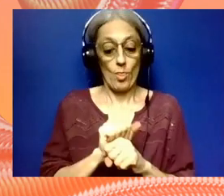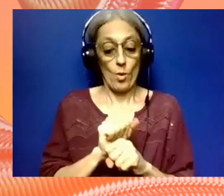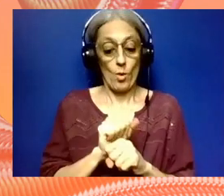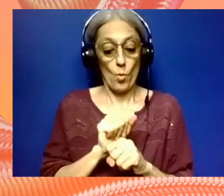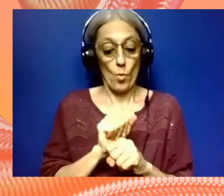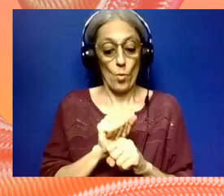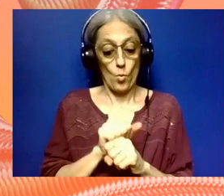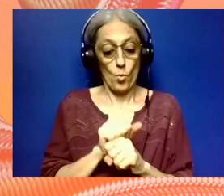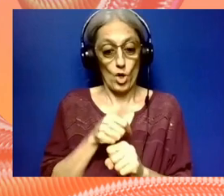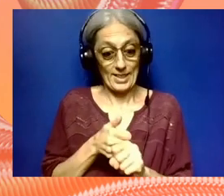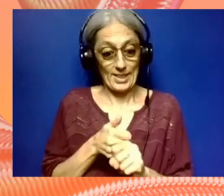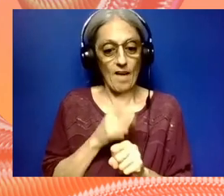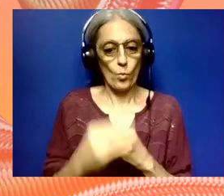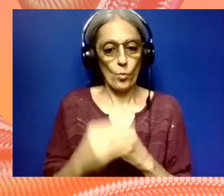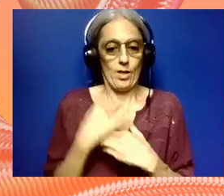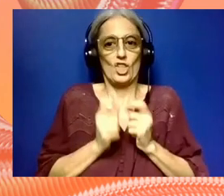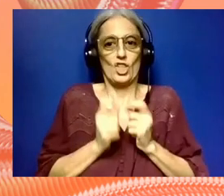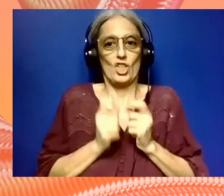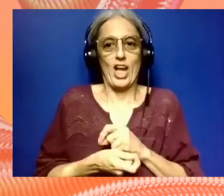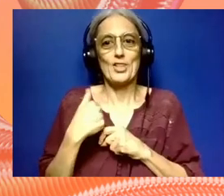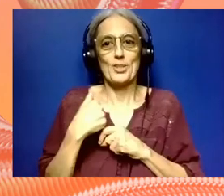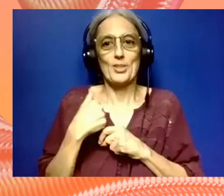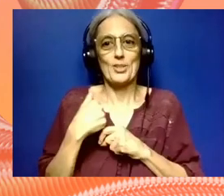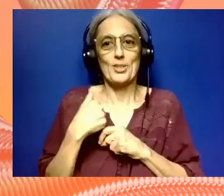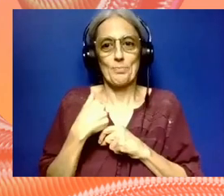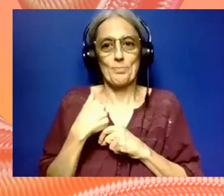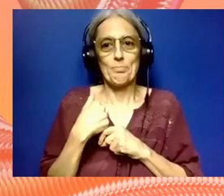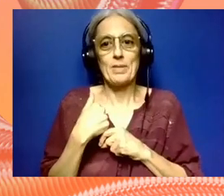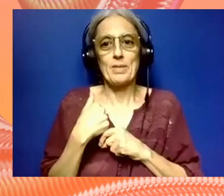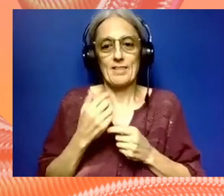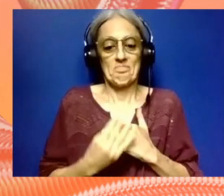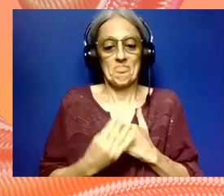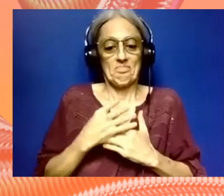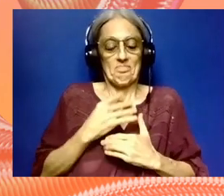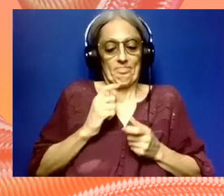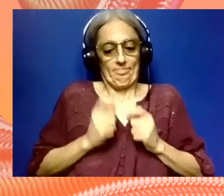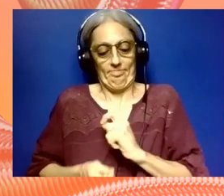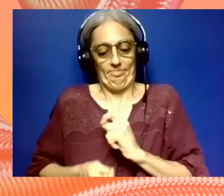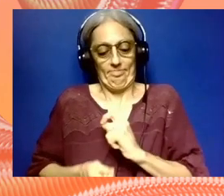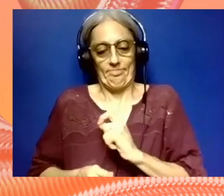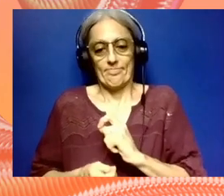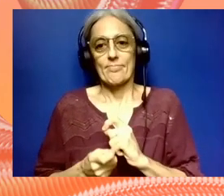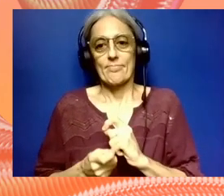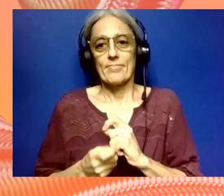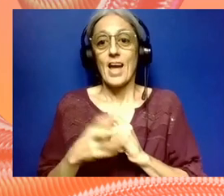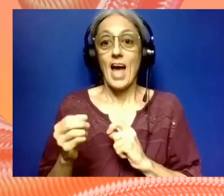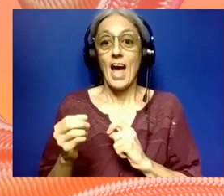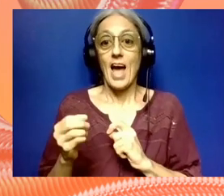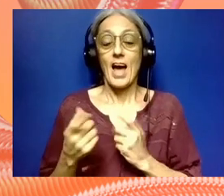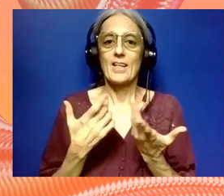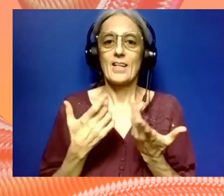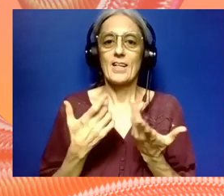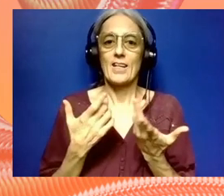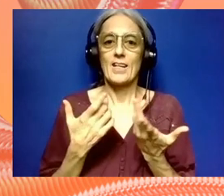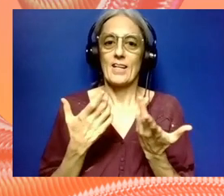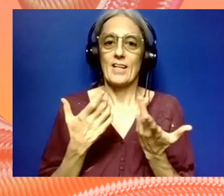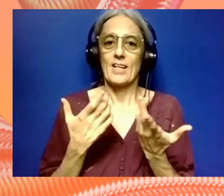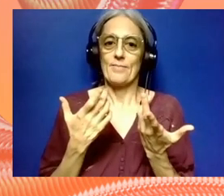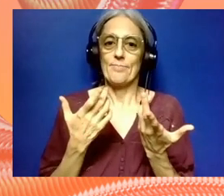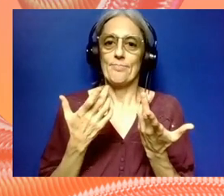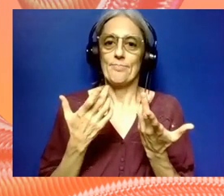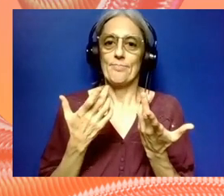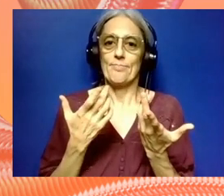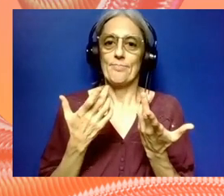I'm trying to be I'm trying to listen to what is happening. And I feel